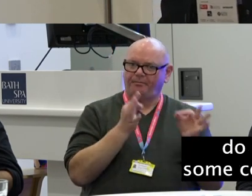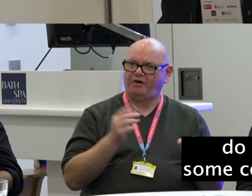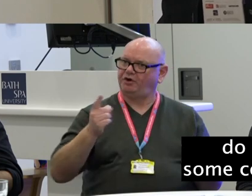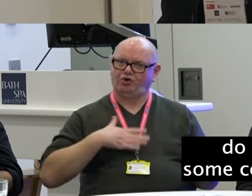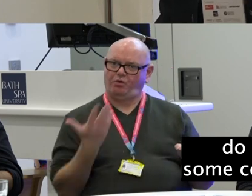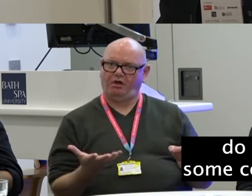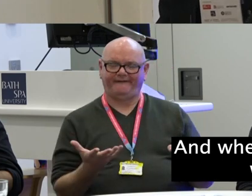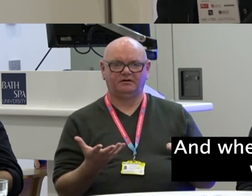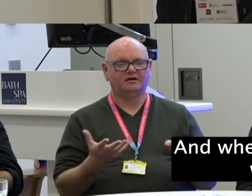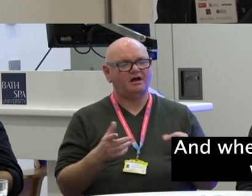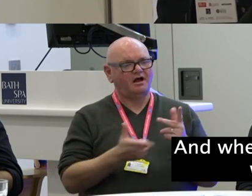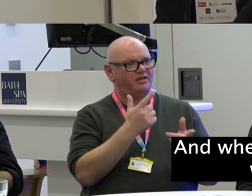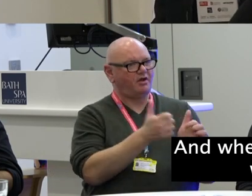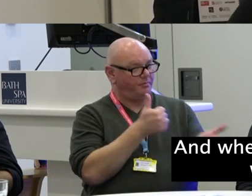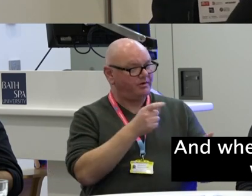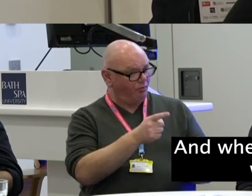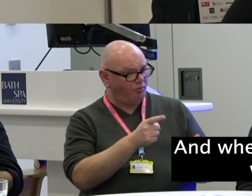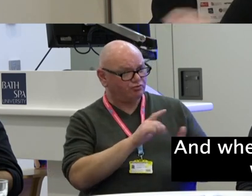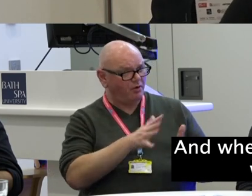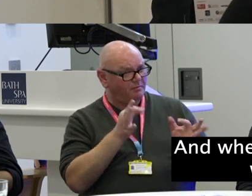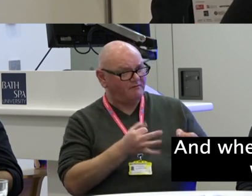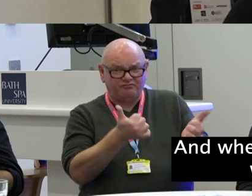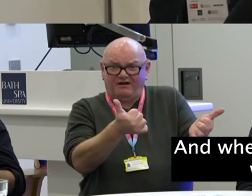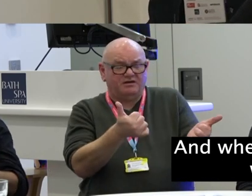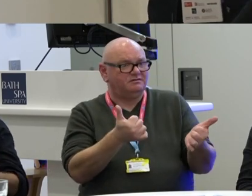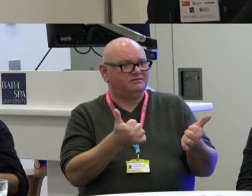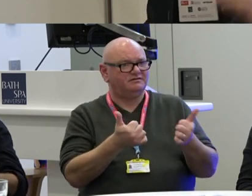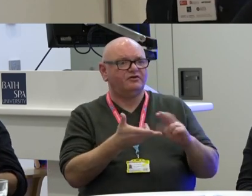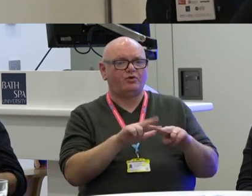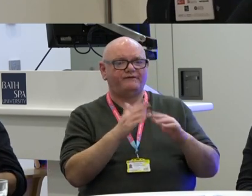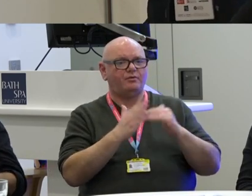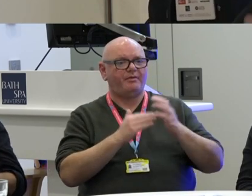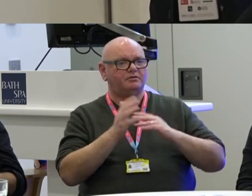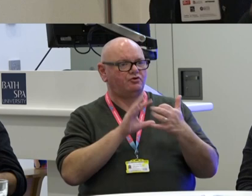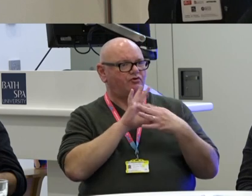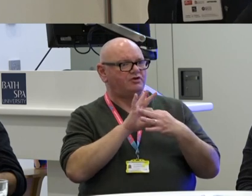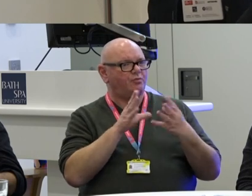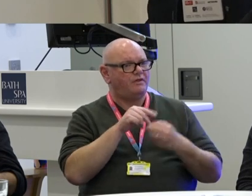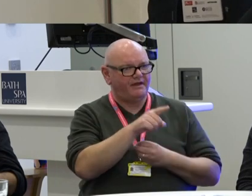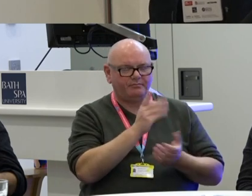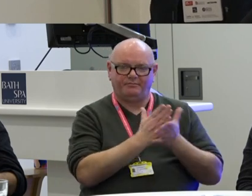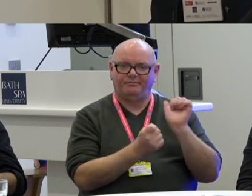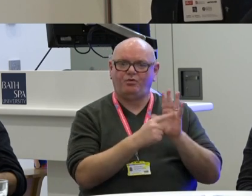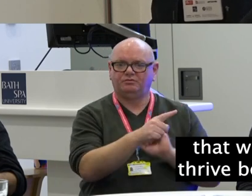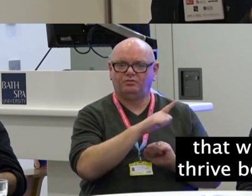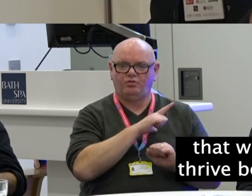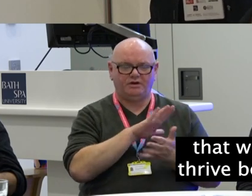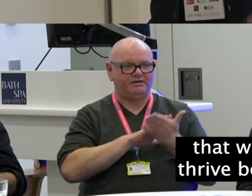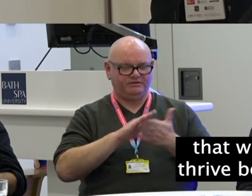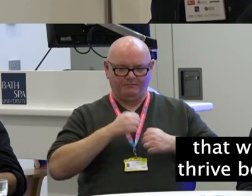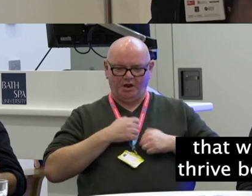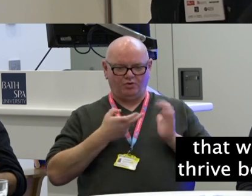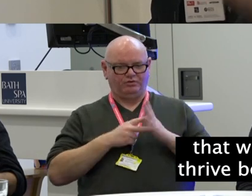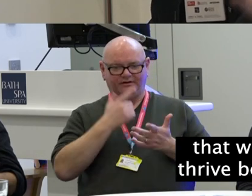companies actively embrace it. And when you build your relationships with those companies, then you start having a steady organisation that will